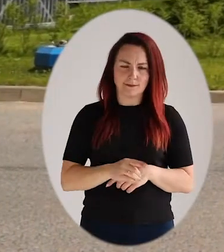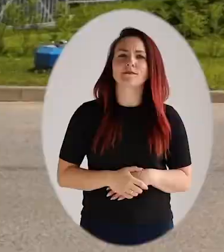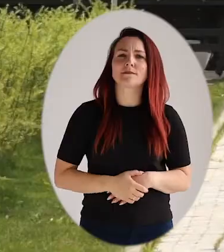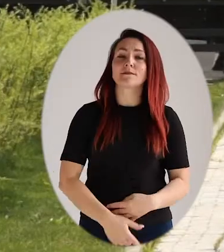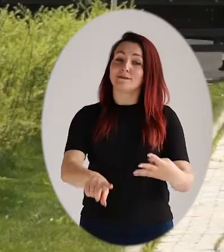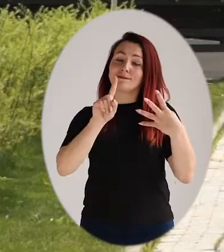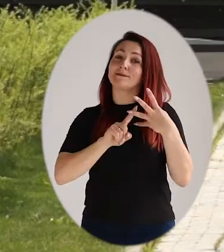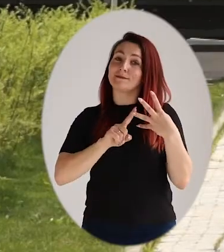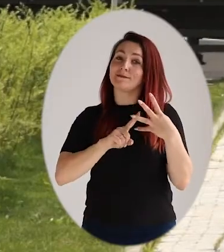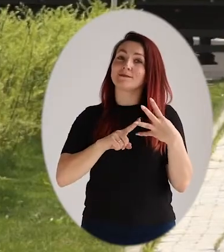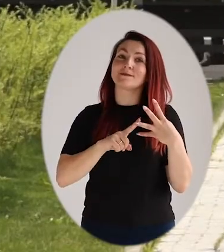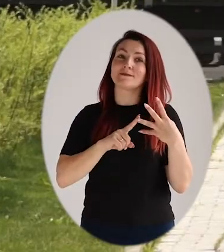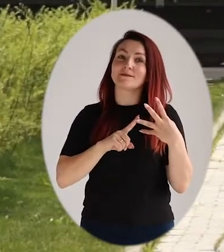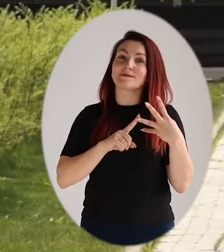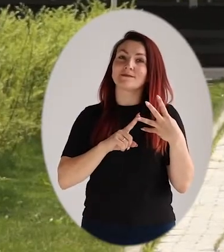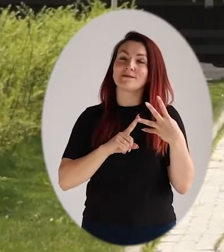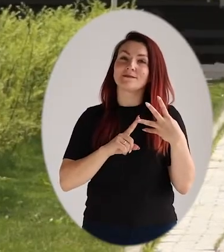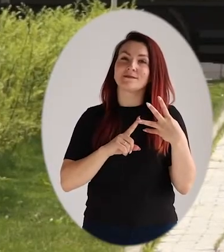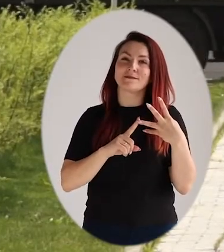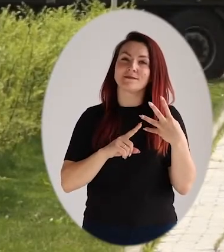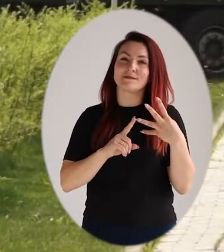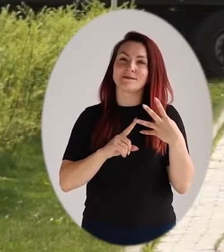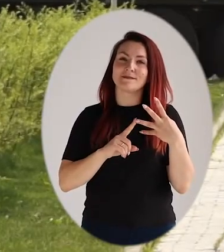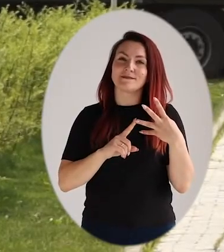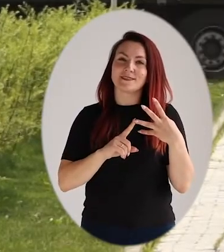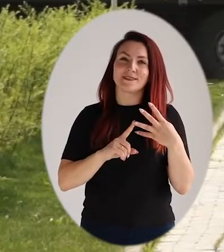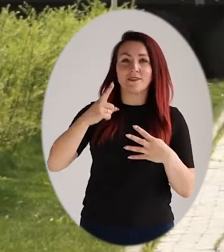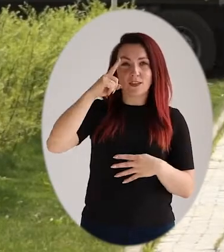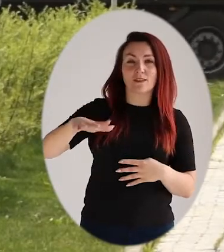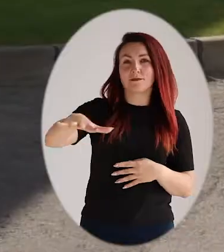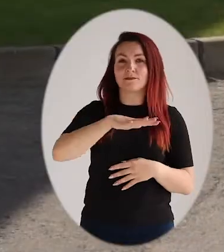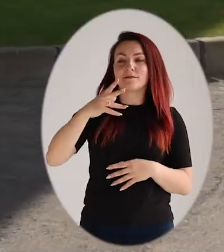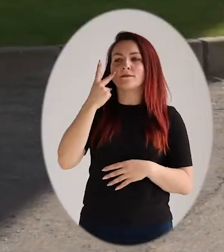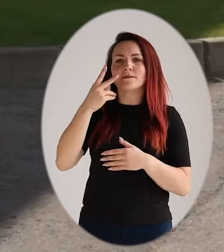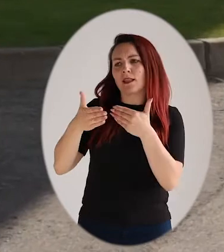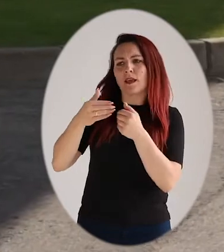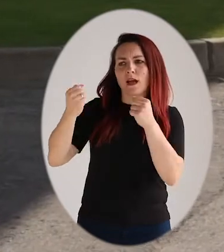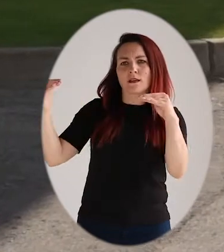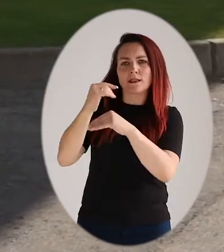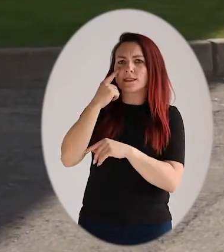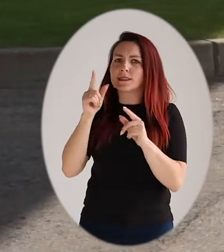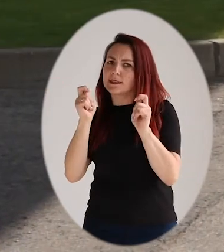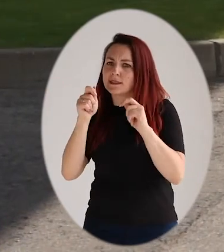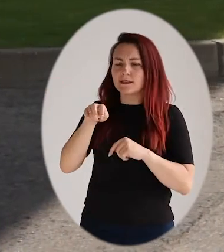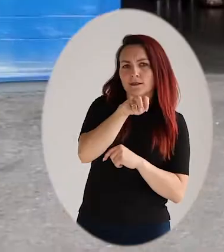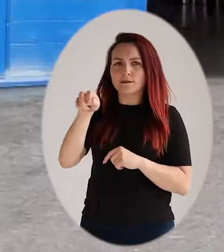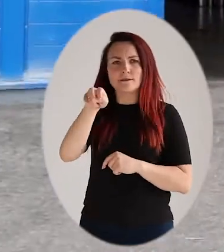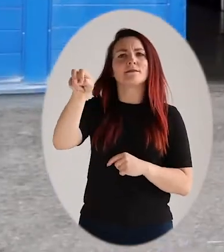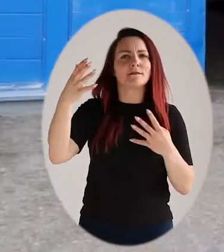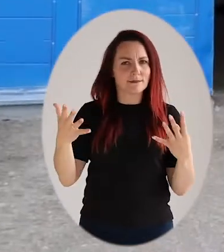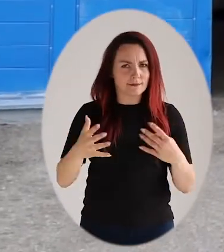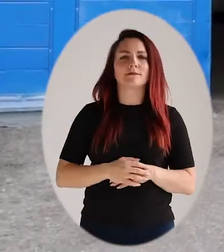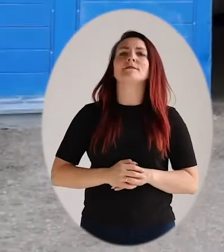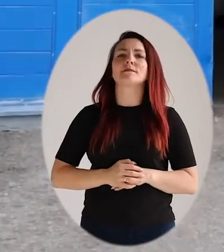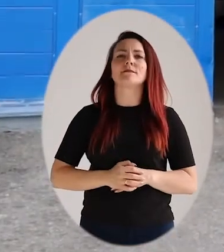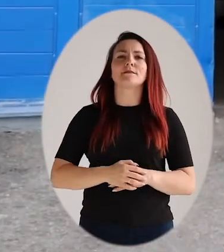our employee. Do not stay in the maneuvering area of trucks when loading, unloading. Being near the operating forklifts, mind